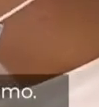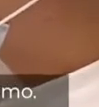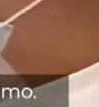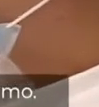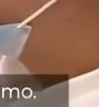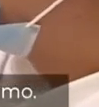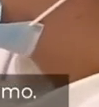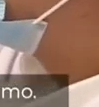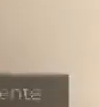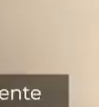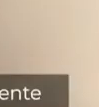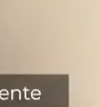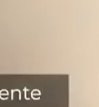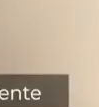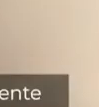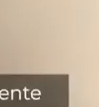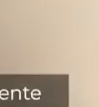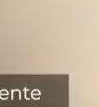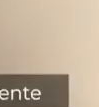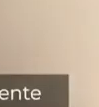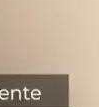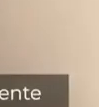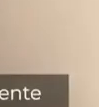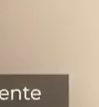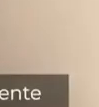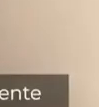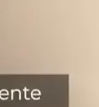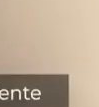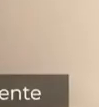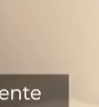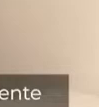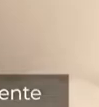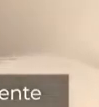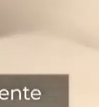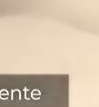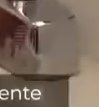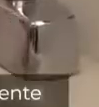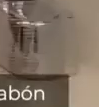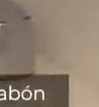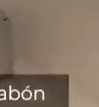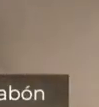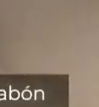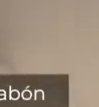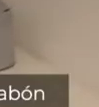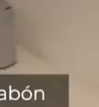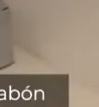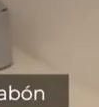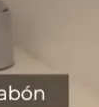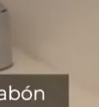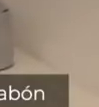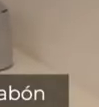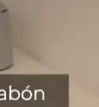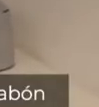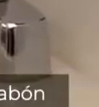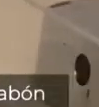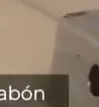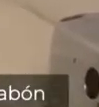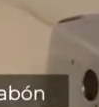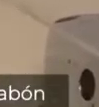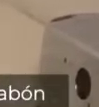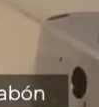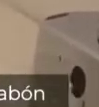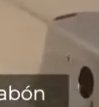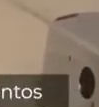within your workplace. If you carry out physical exploration of the patient,